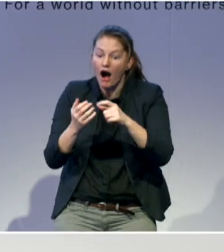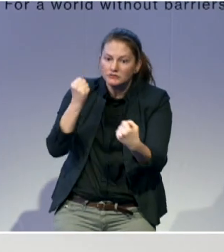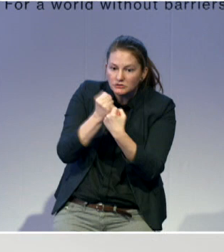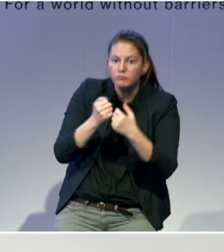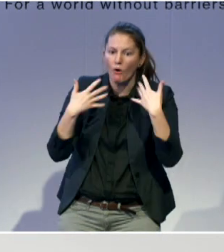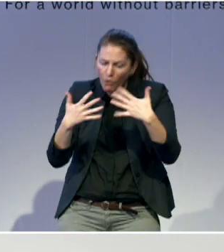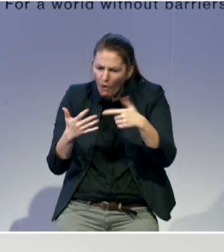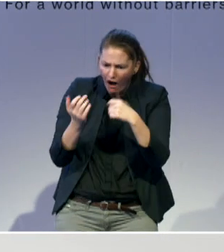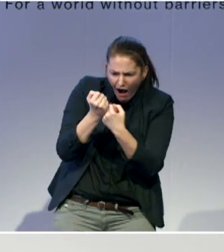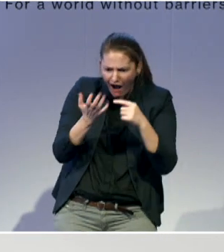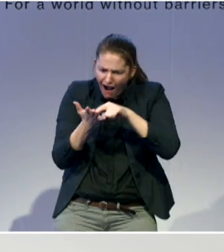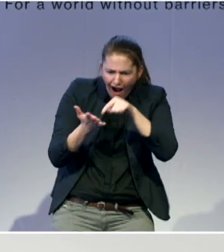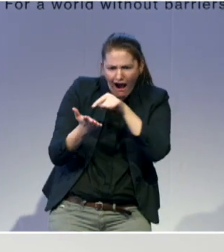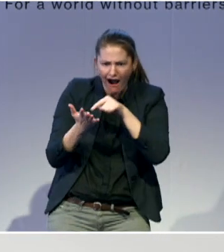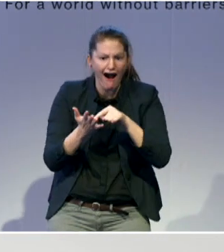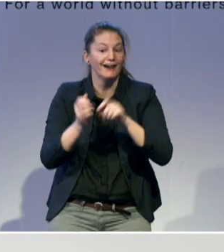benefited.